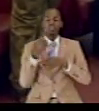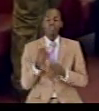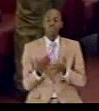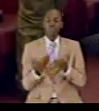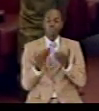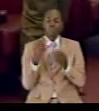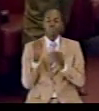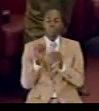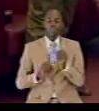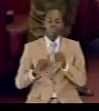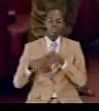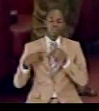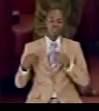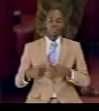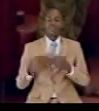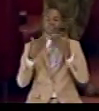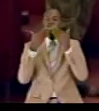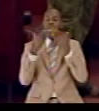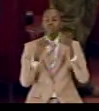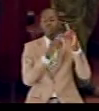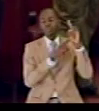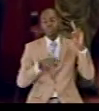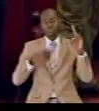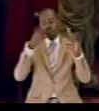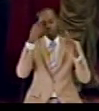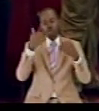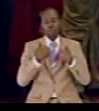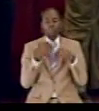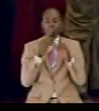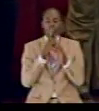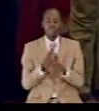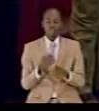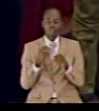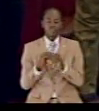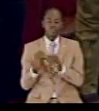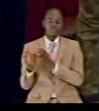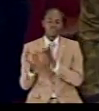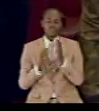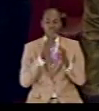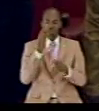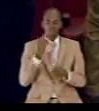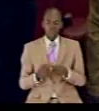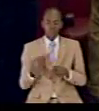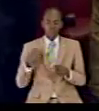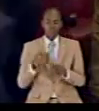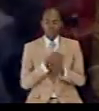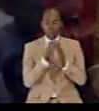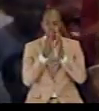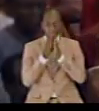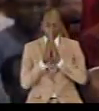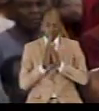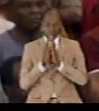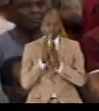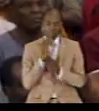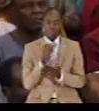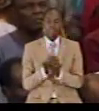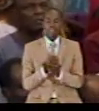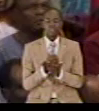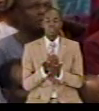heart. We thank you because we know you have answered. In Jesus' name we pray.